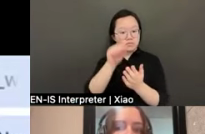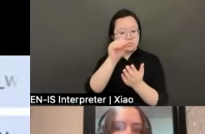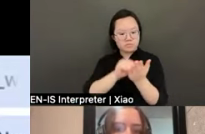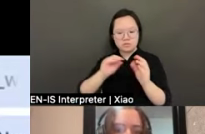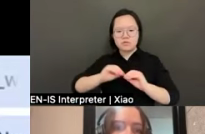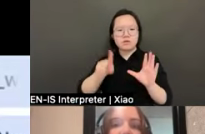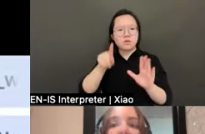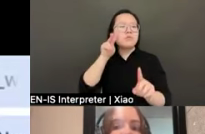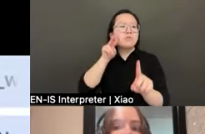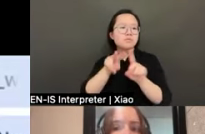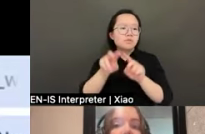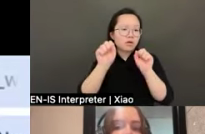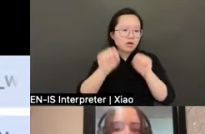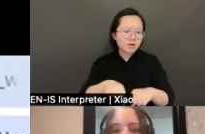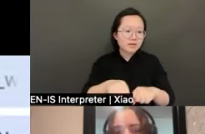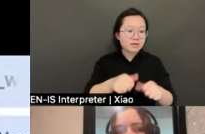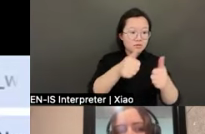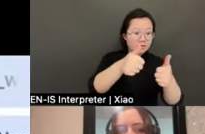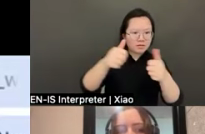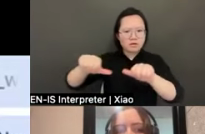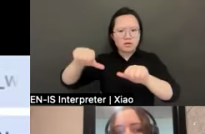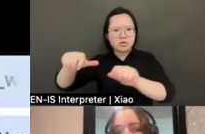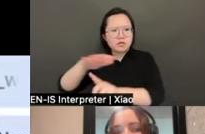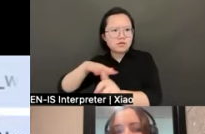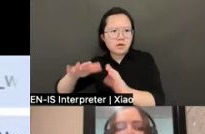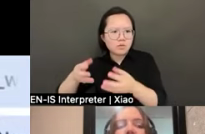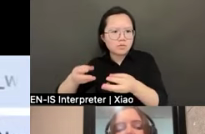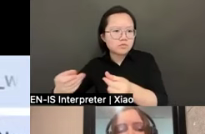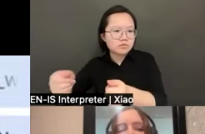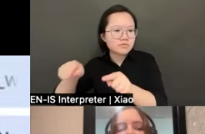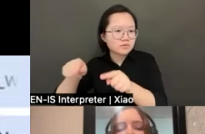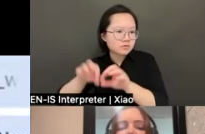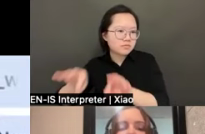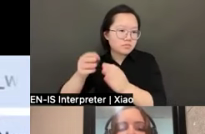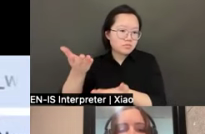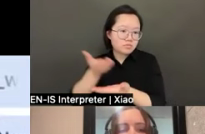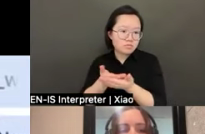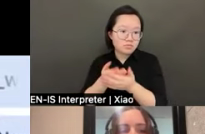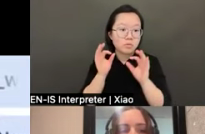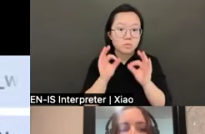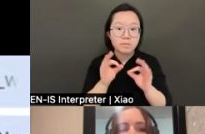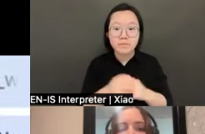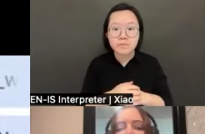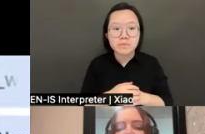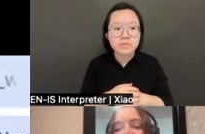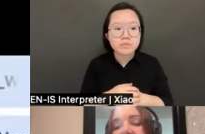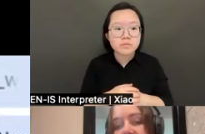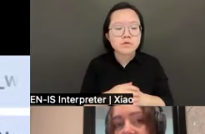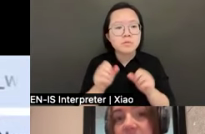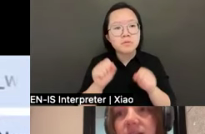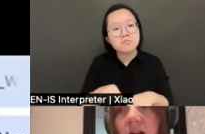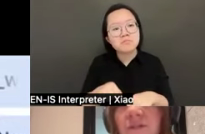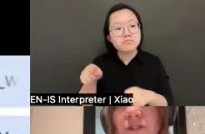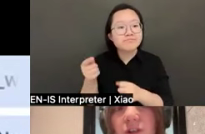arise within your consortium that are due to the collaboration itself. So you can list 3 to 5. And this